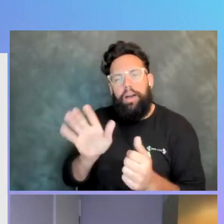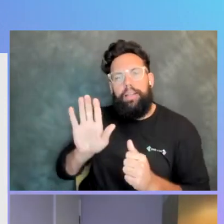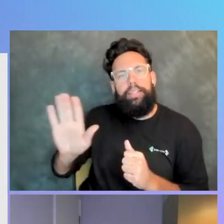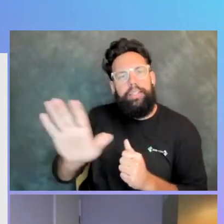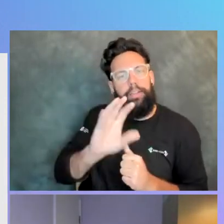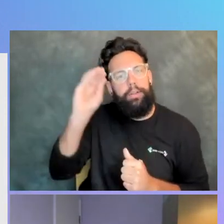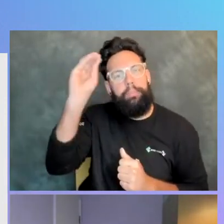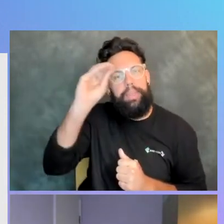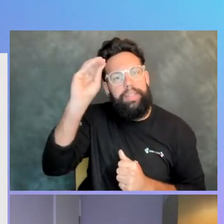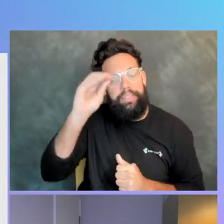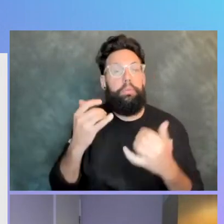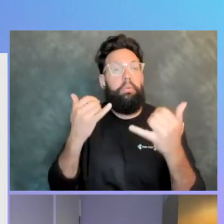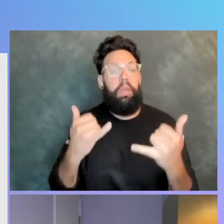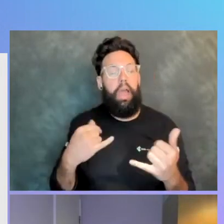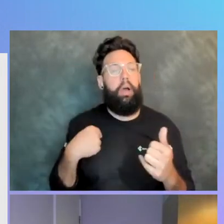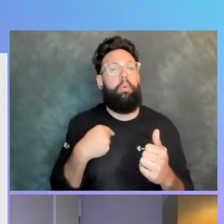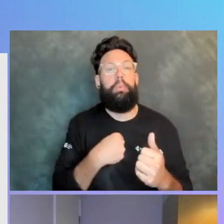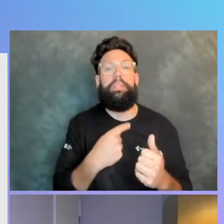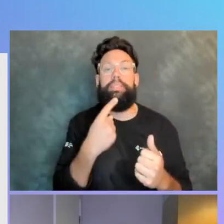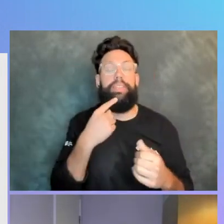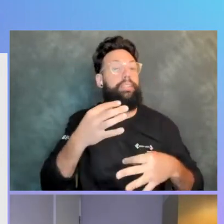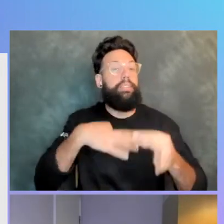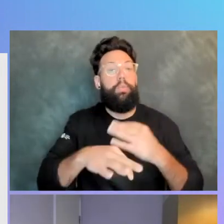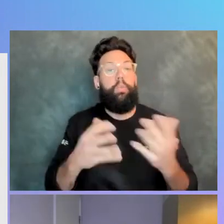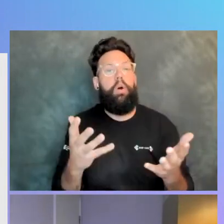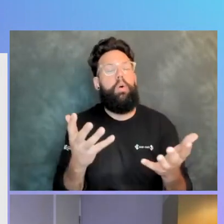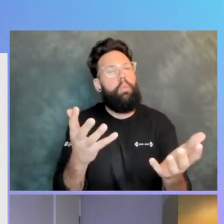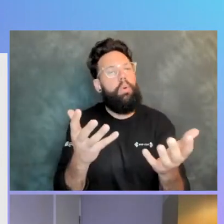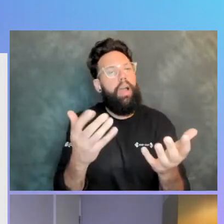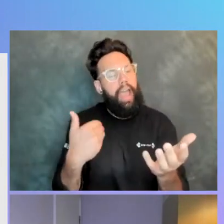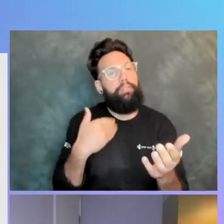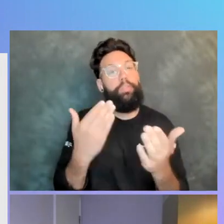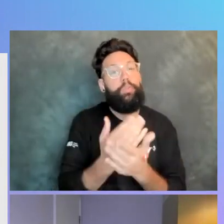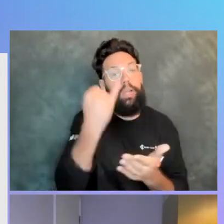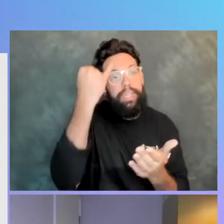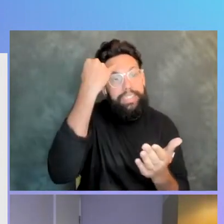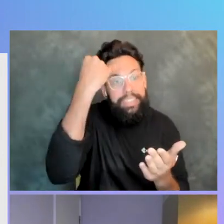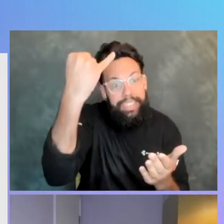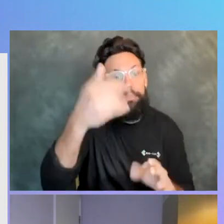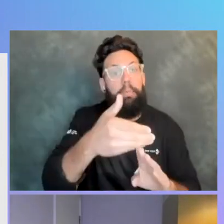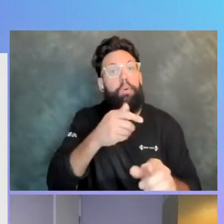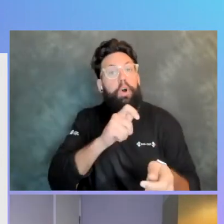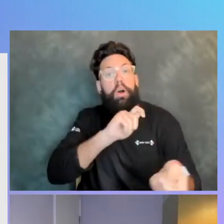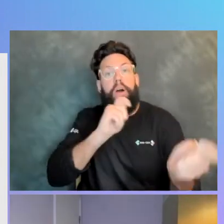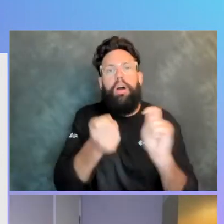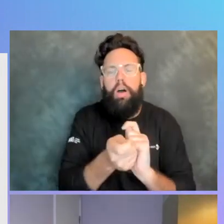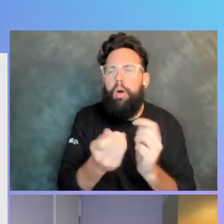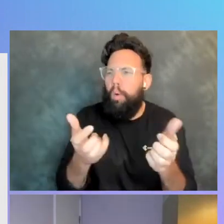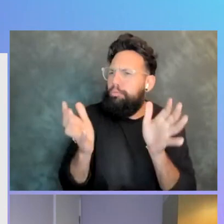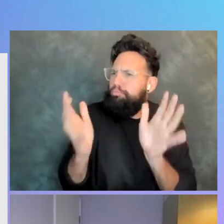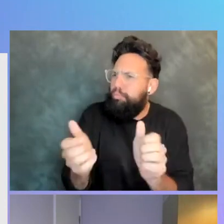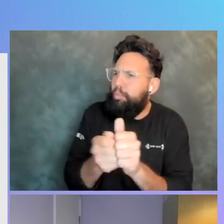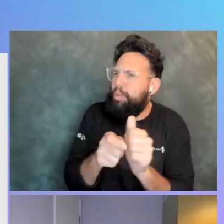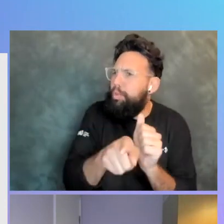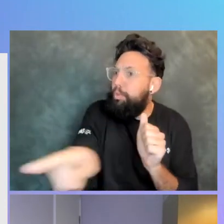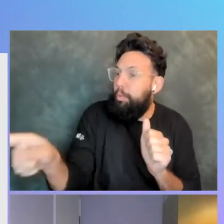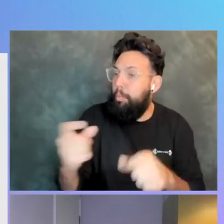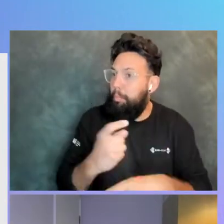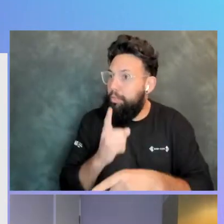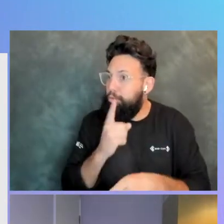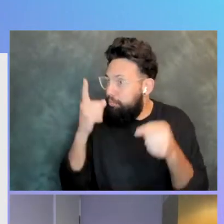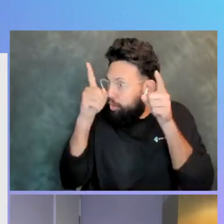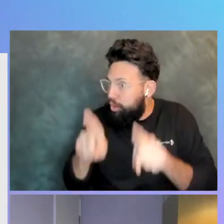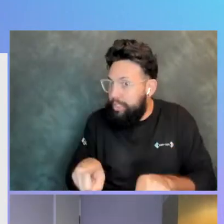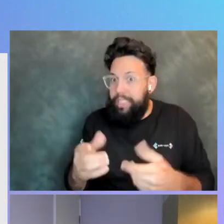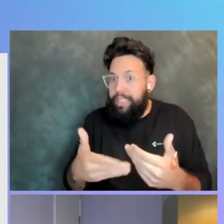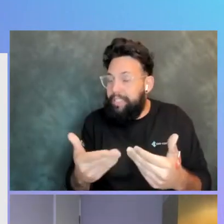we've got some new ideas for active savings. Before we change anything, we'd like to speak to our clients to make sure that the website is easy to use. Will you